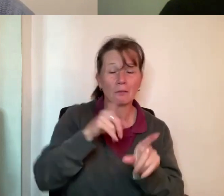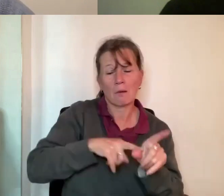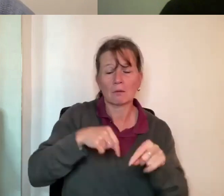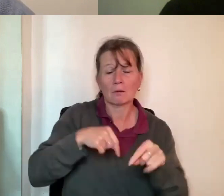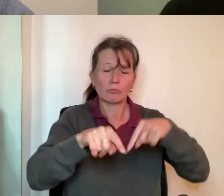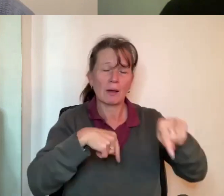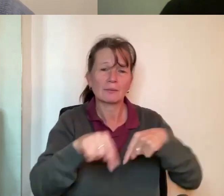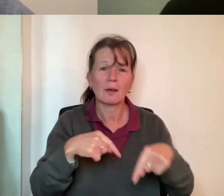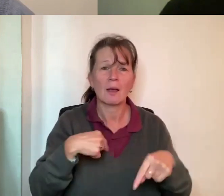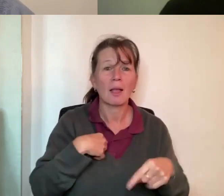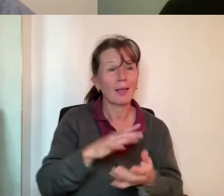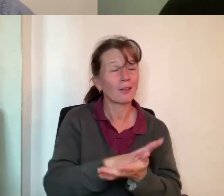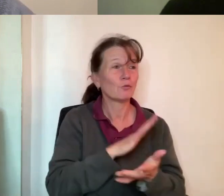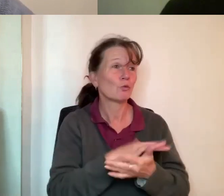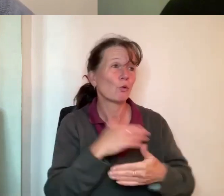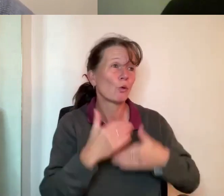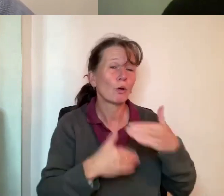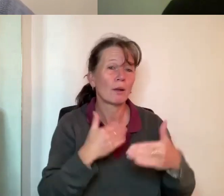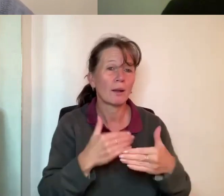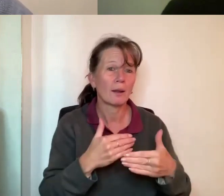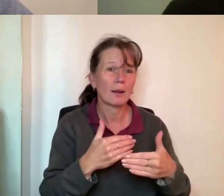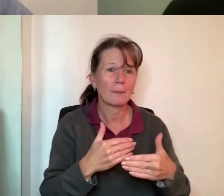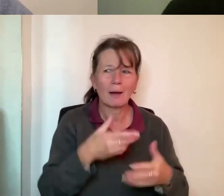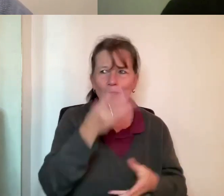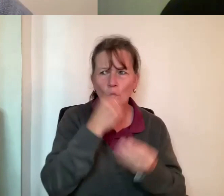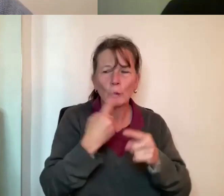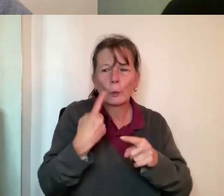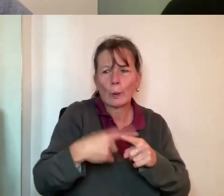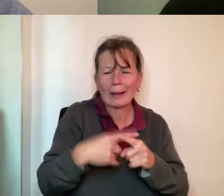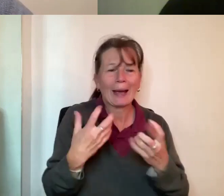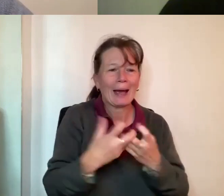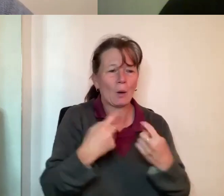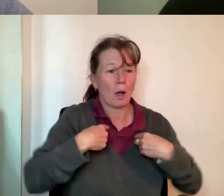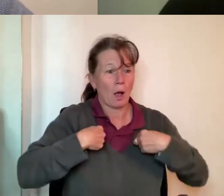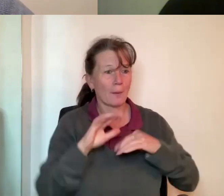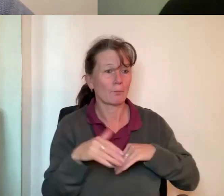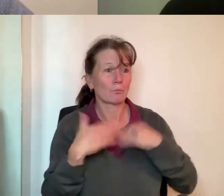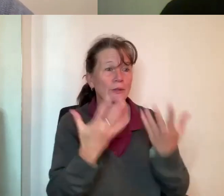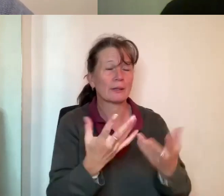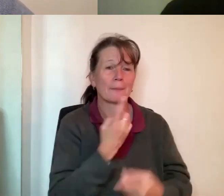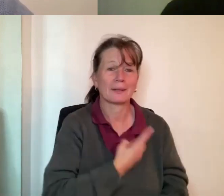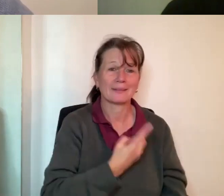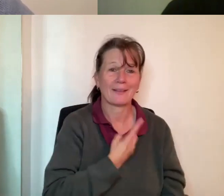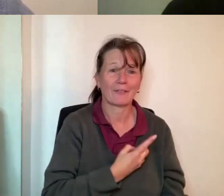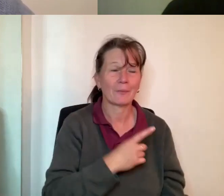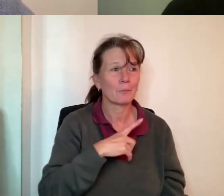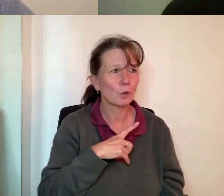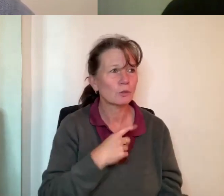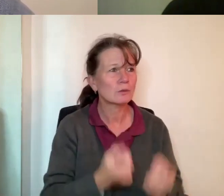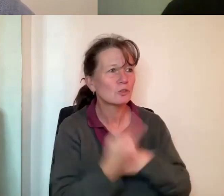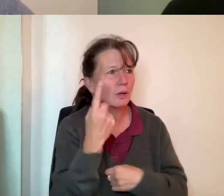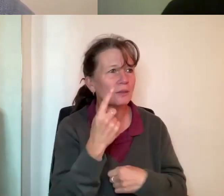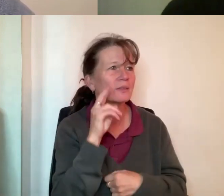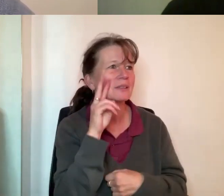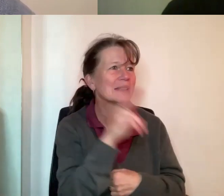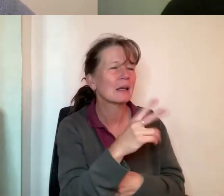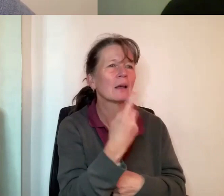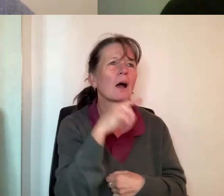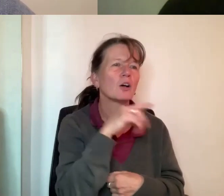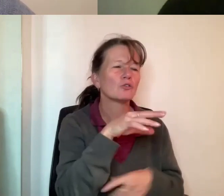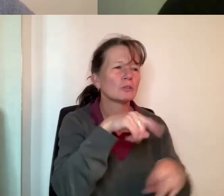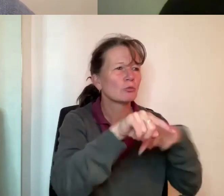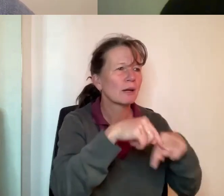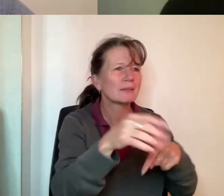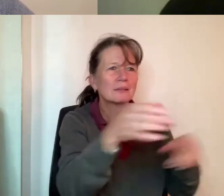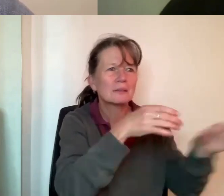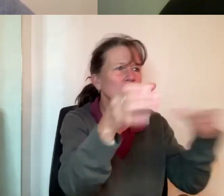really enjoyed and learned much quicker how to present myself if I had the chance to see like 100 directors talking about projects.